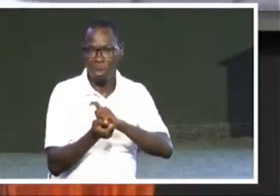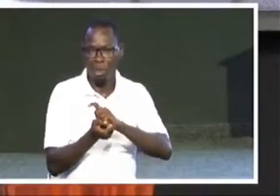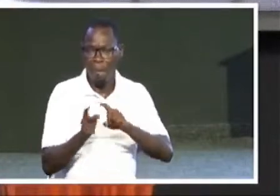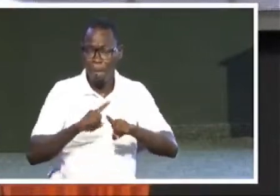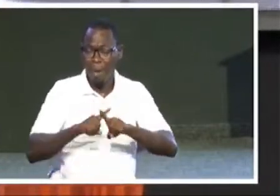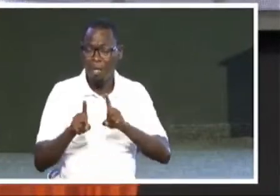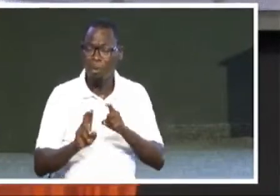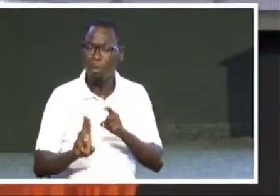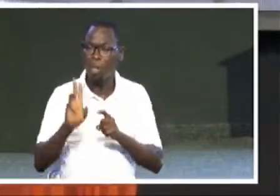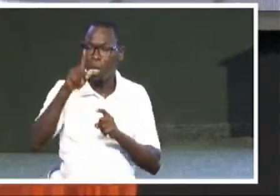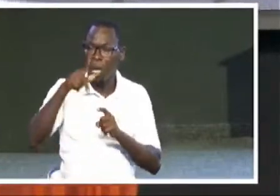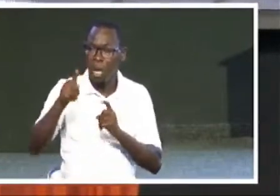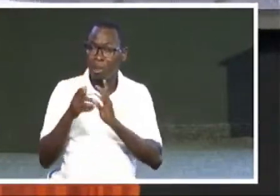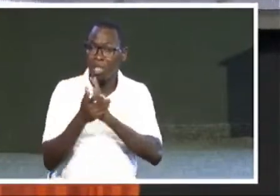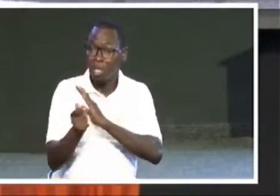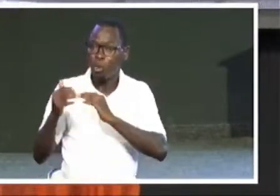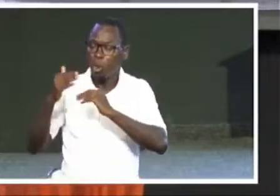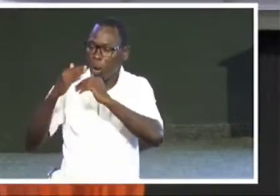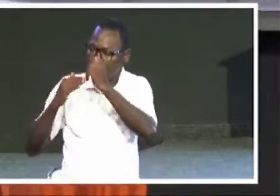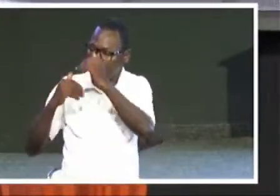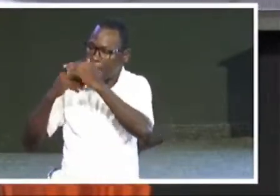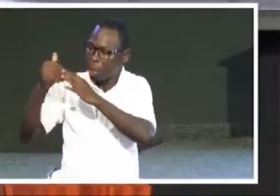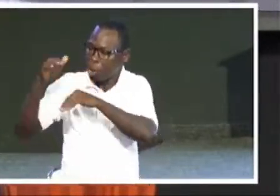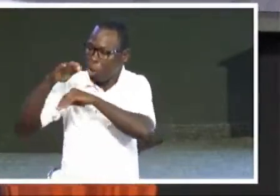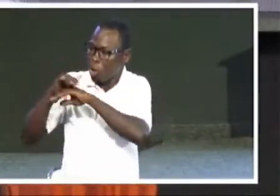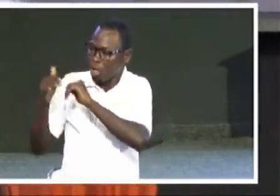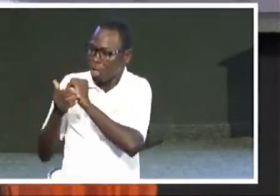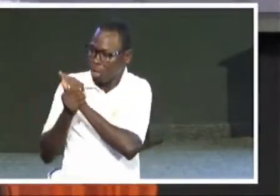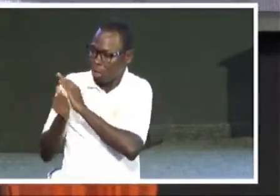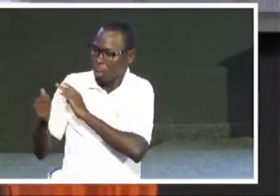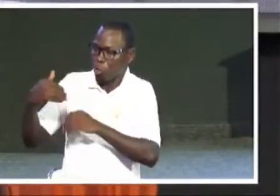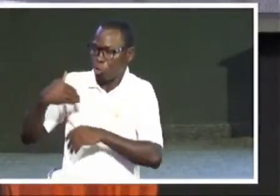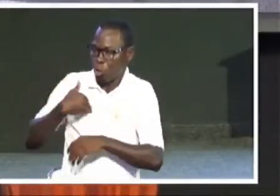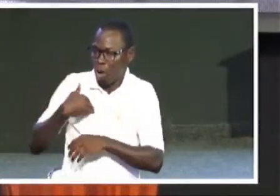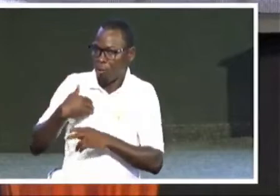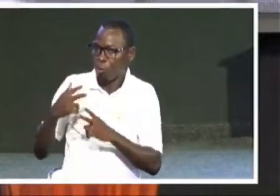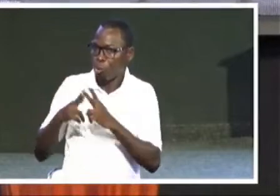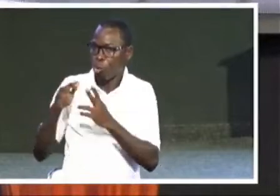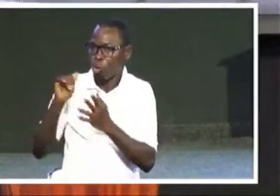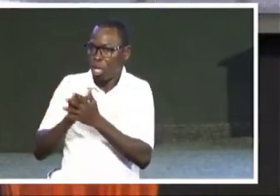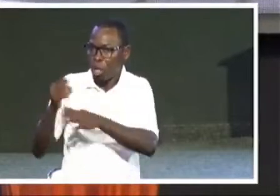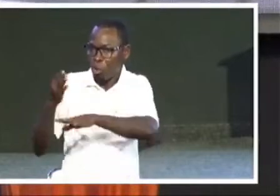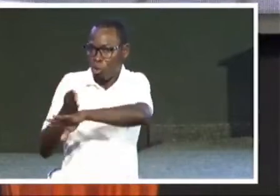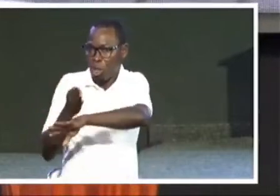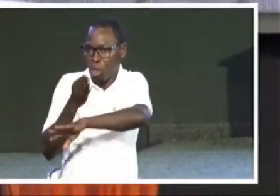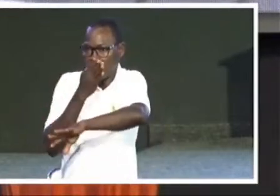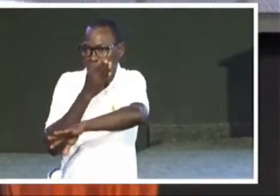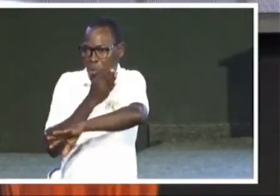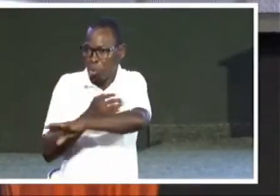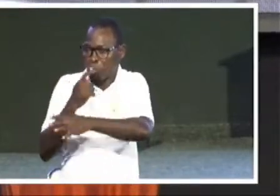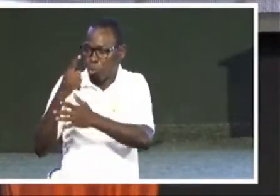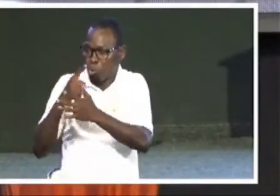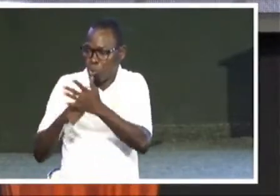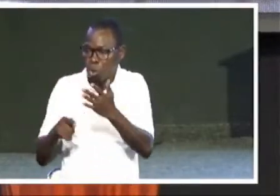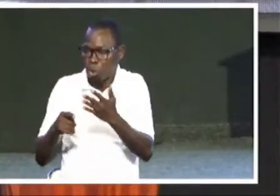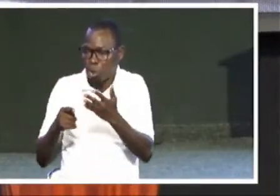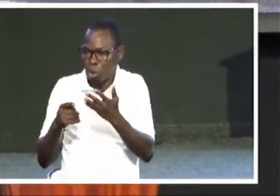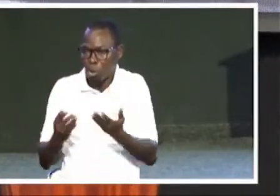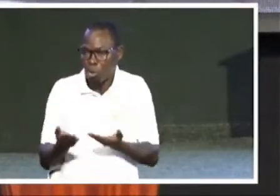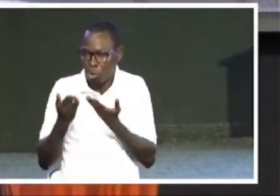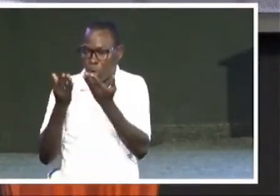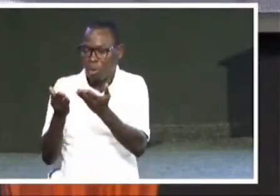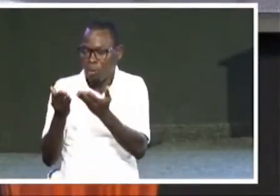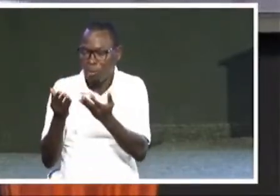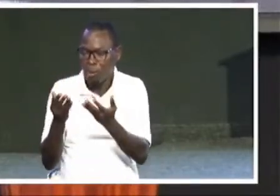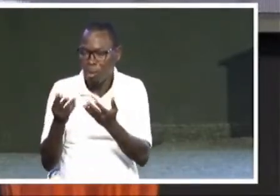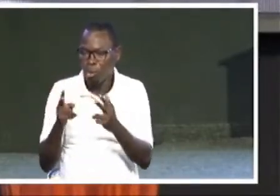upskilling, you're building on your skills in order to optimize your delivery. So if